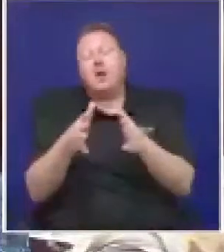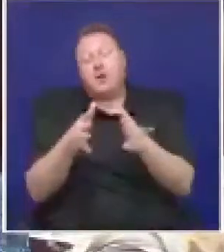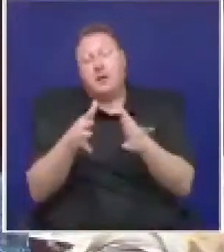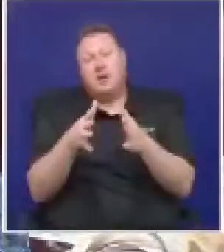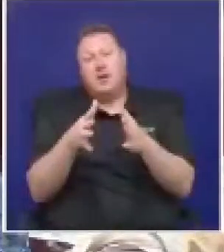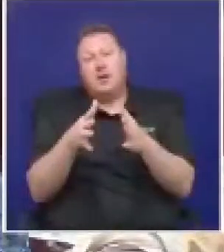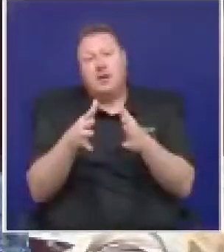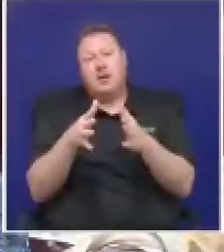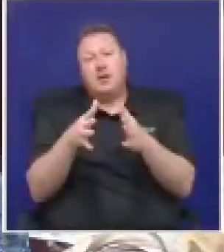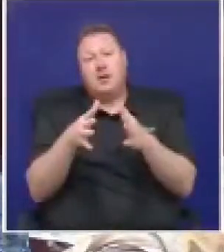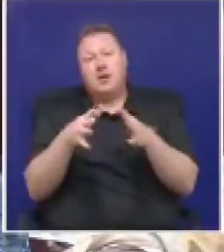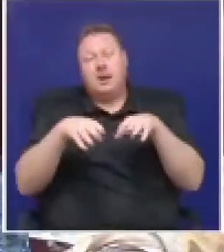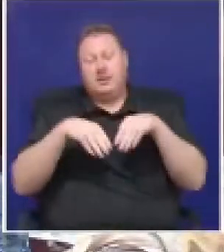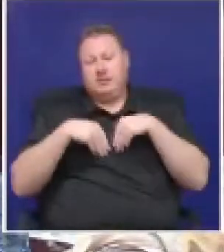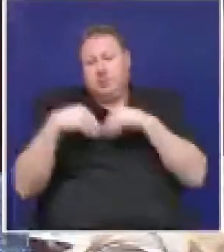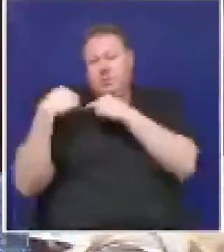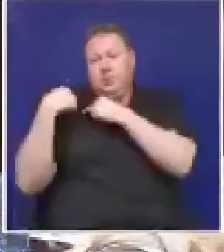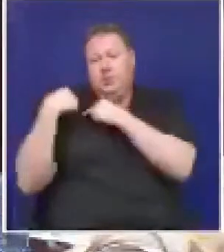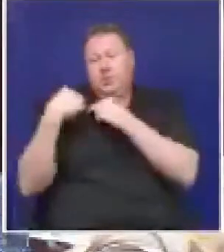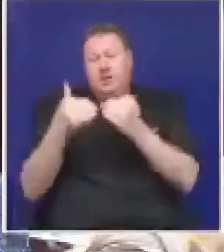enforceable consequence management